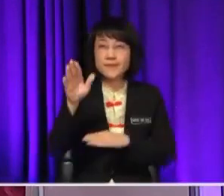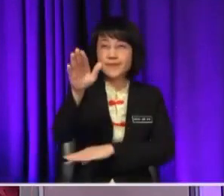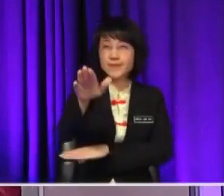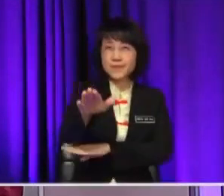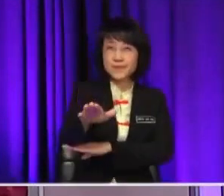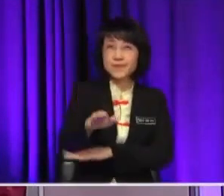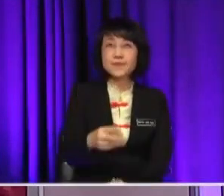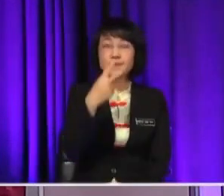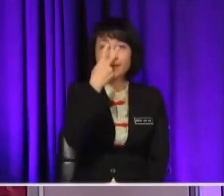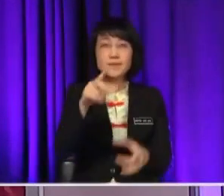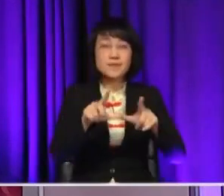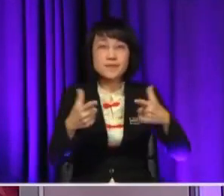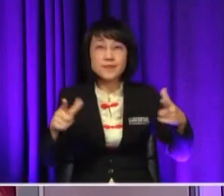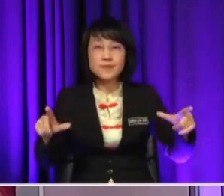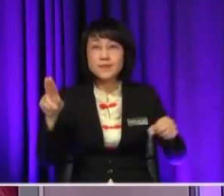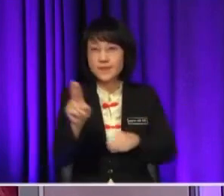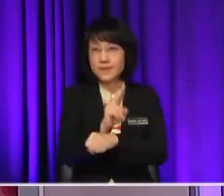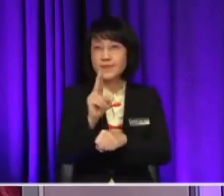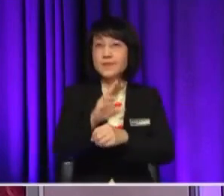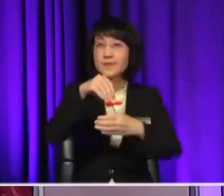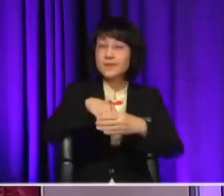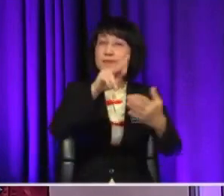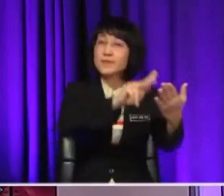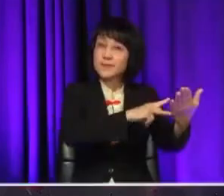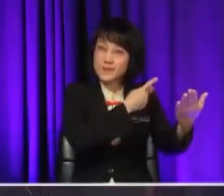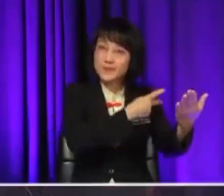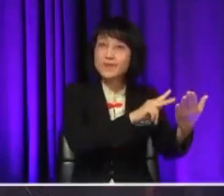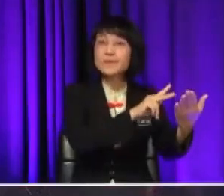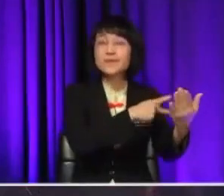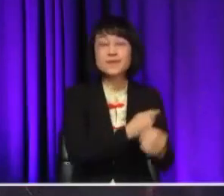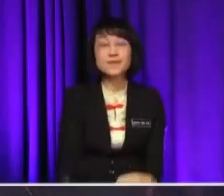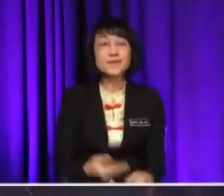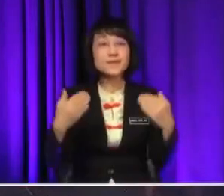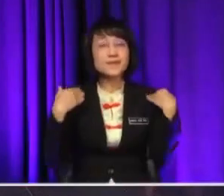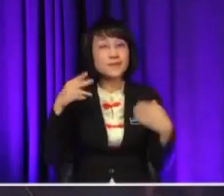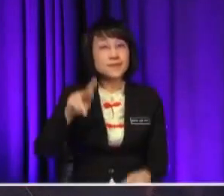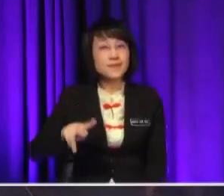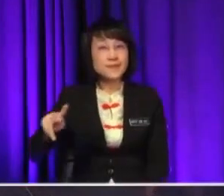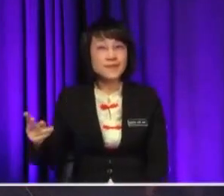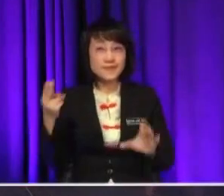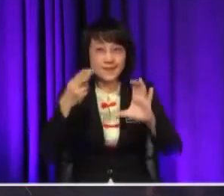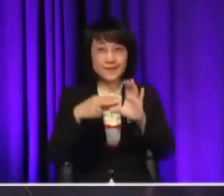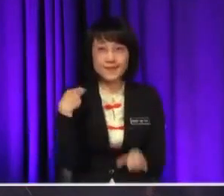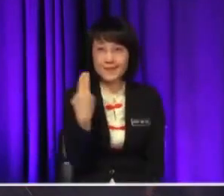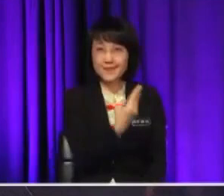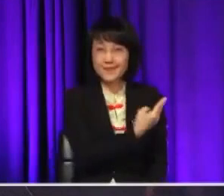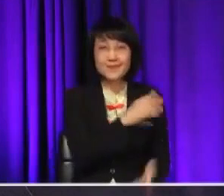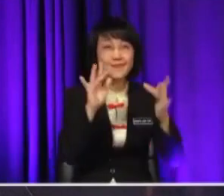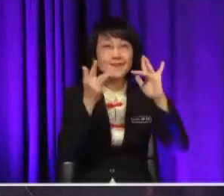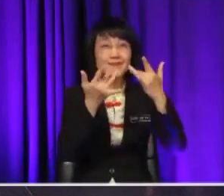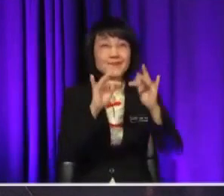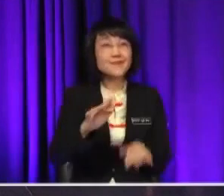the language used in that poem today. That's right. And we also have our pupils who will be joining us online. Let's see who they are. Hi,